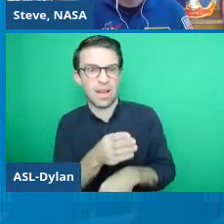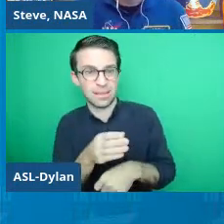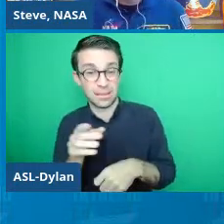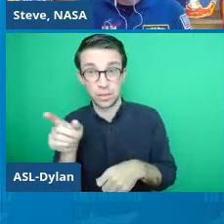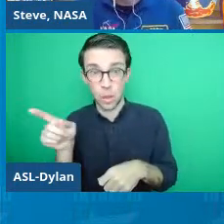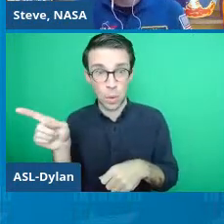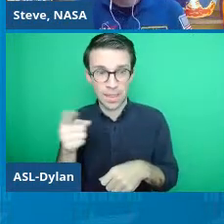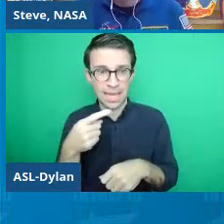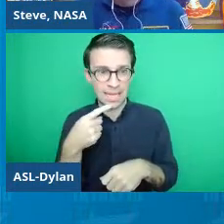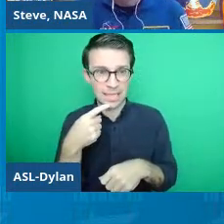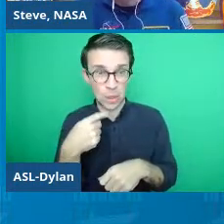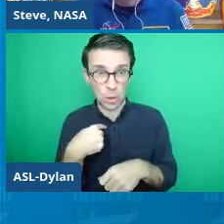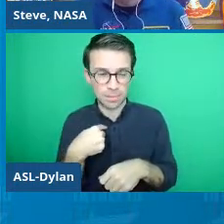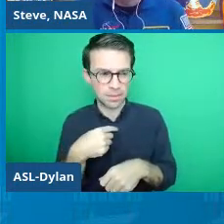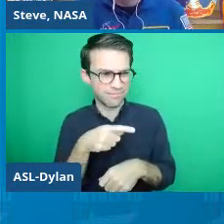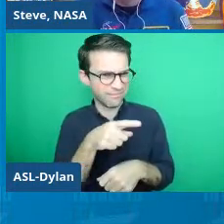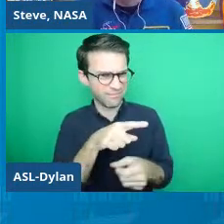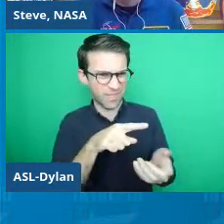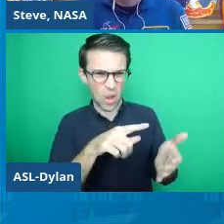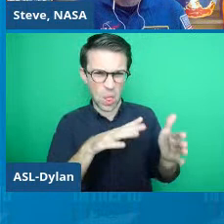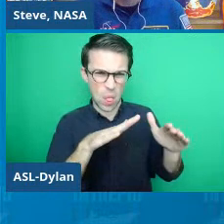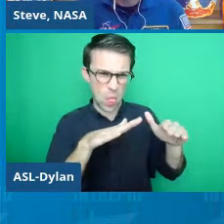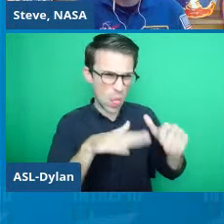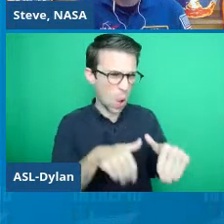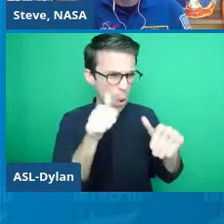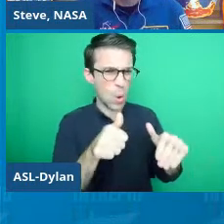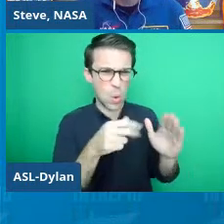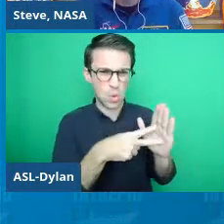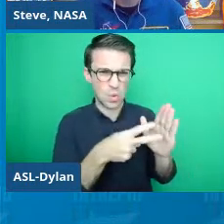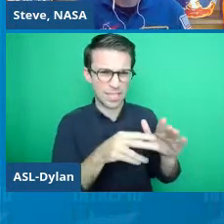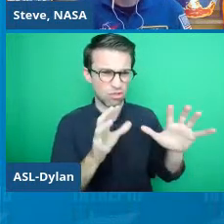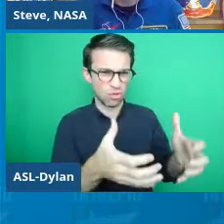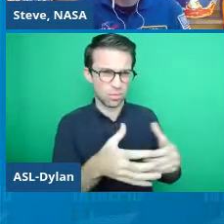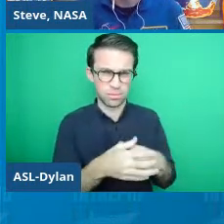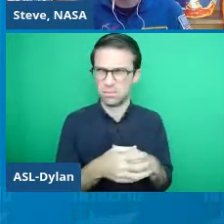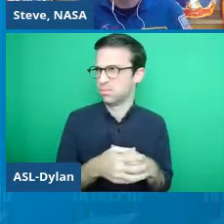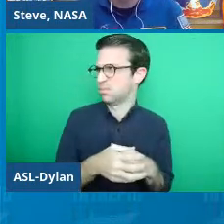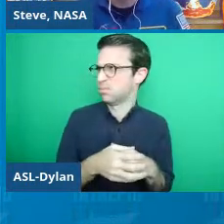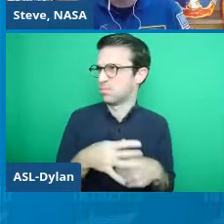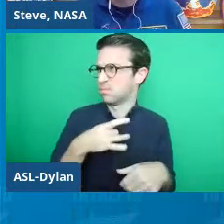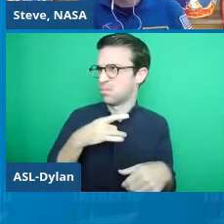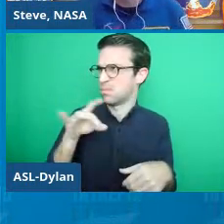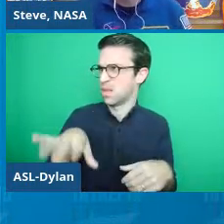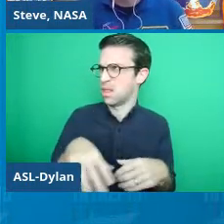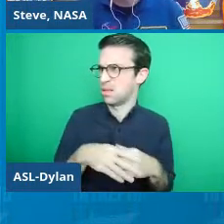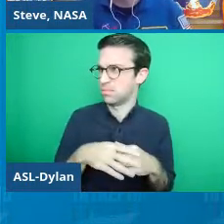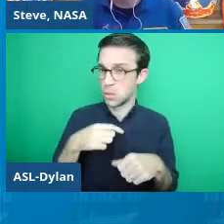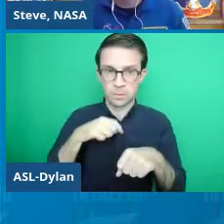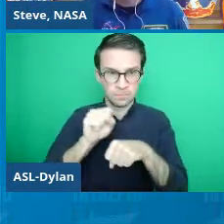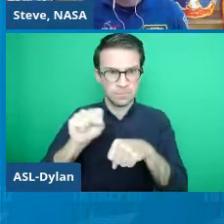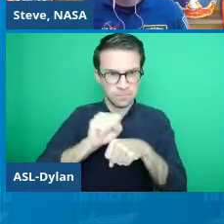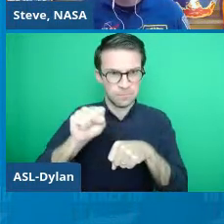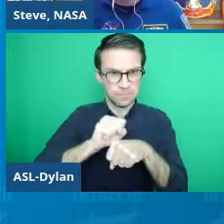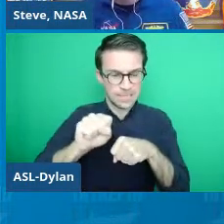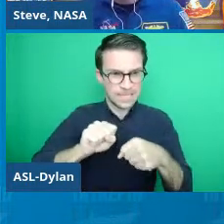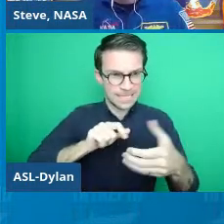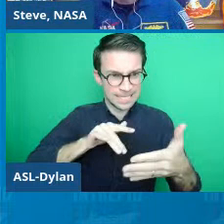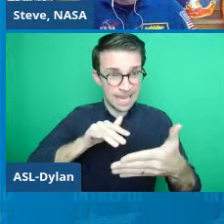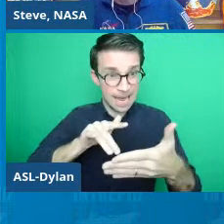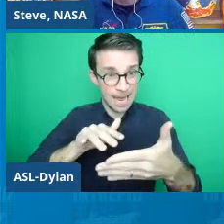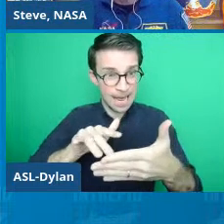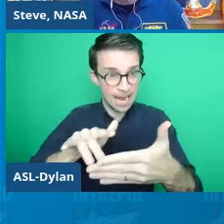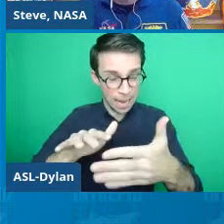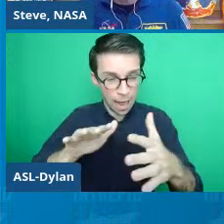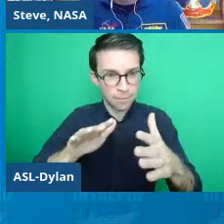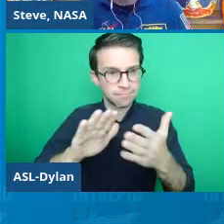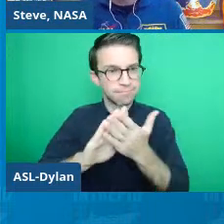the lowest reading group. And I did not like that. So I worked real hard that year and I moved myself up to the highest reading group. And